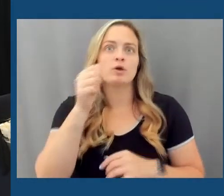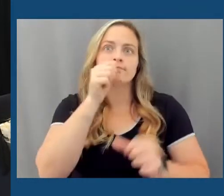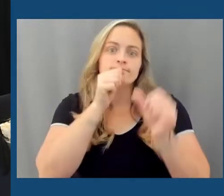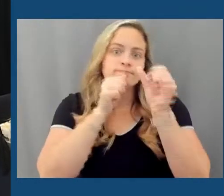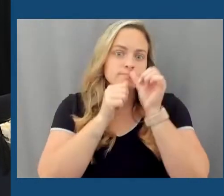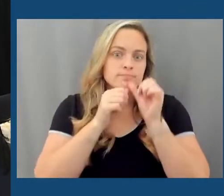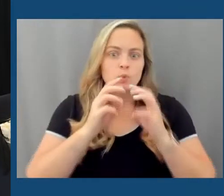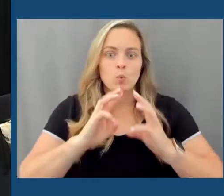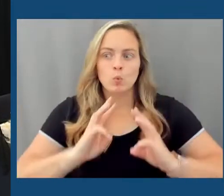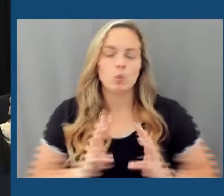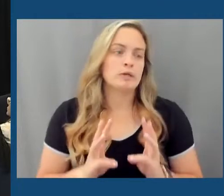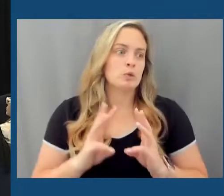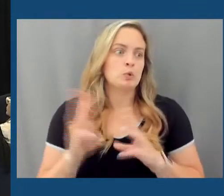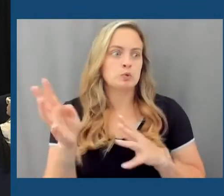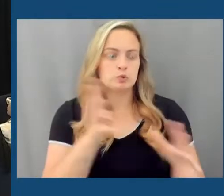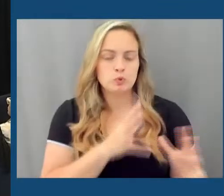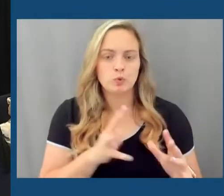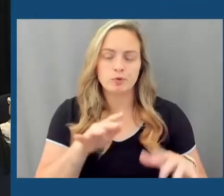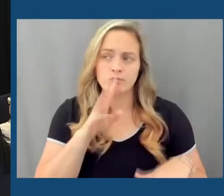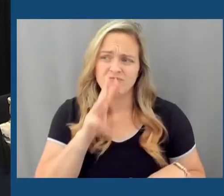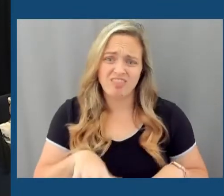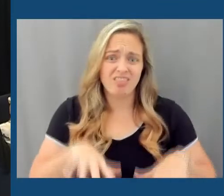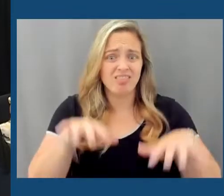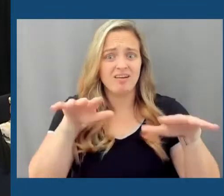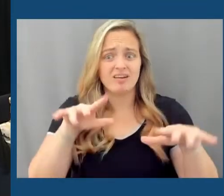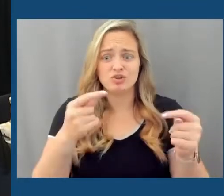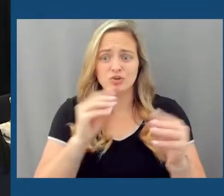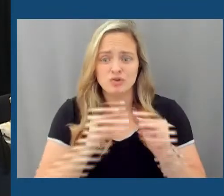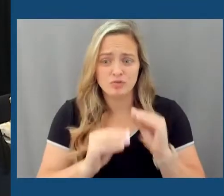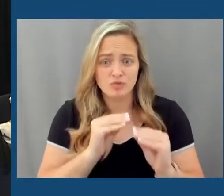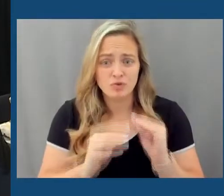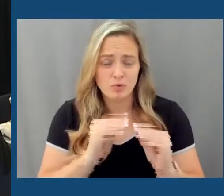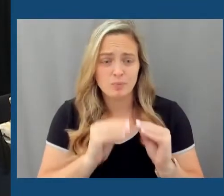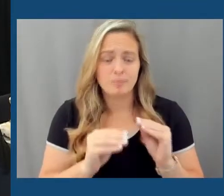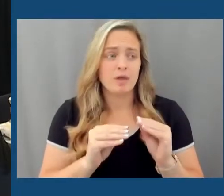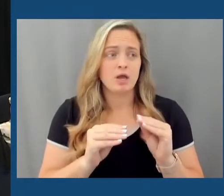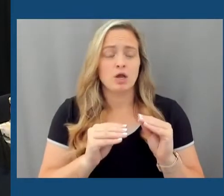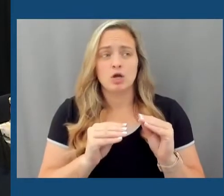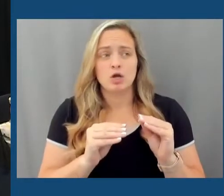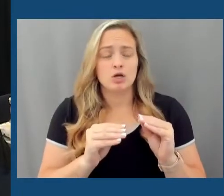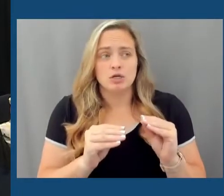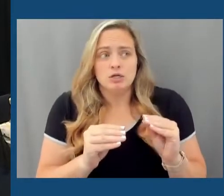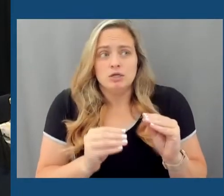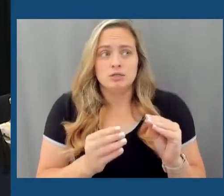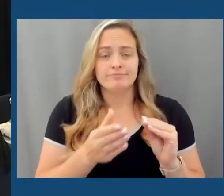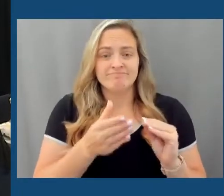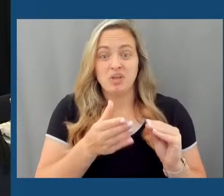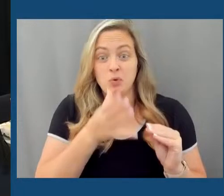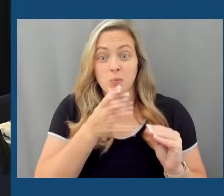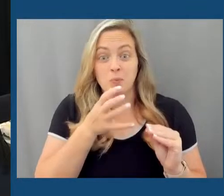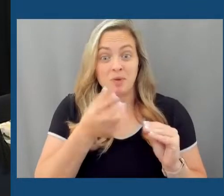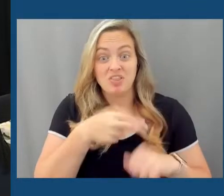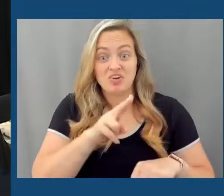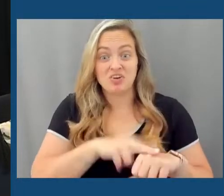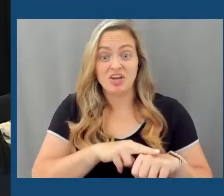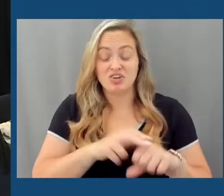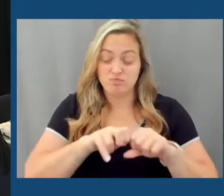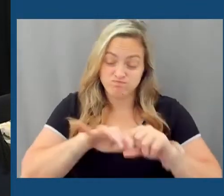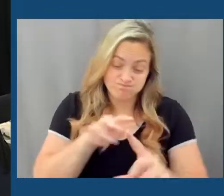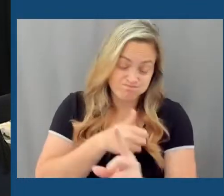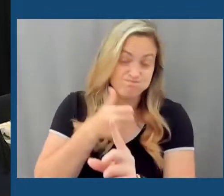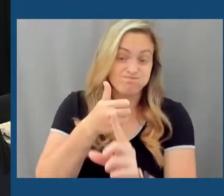winter storms together and flooding events and trying to repair the damage of Mother Nature when she's unleashing her fury on us, as she often does here.